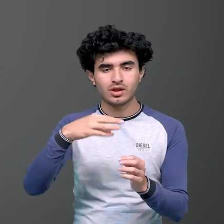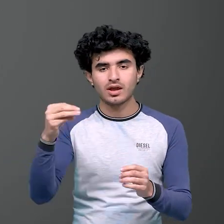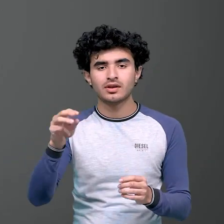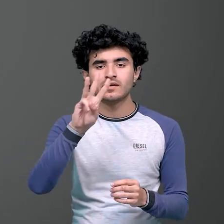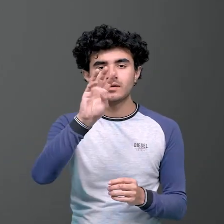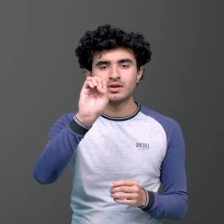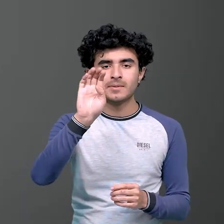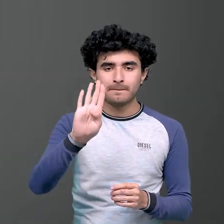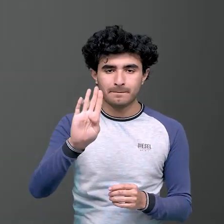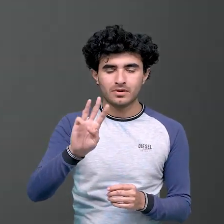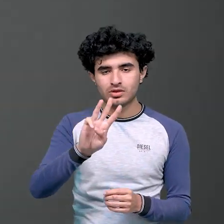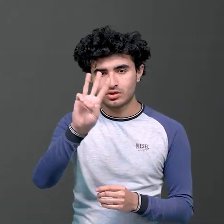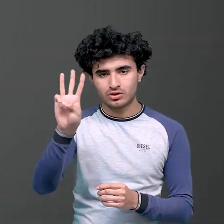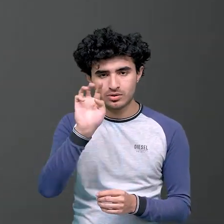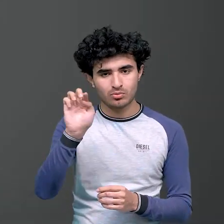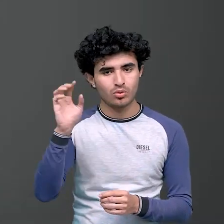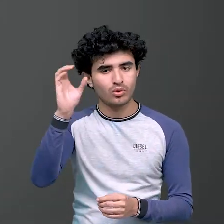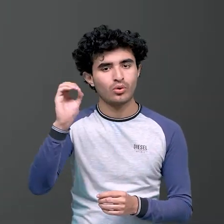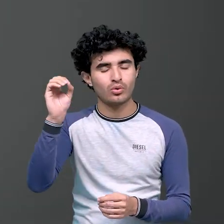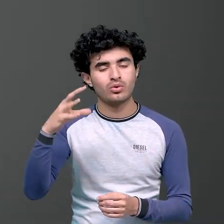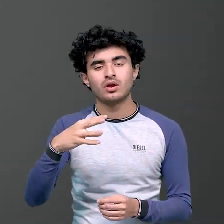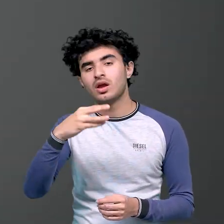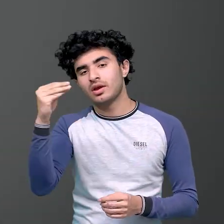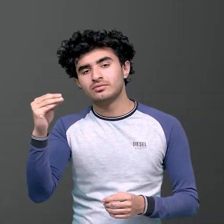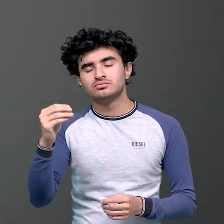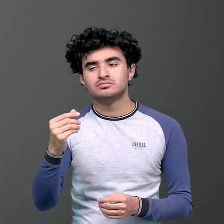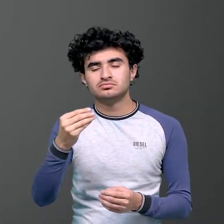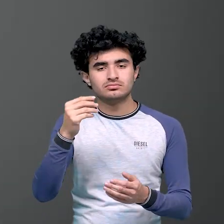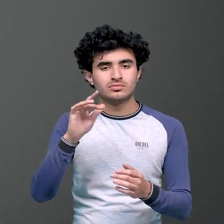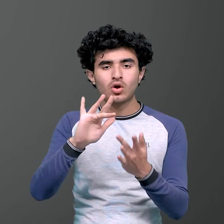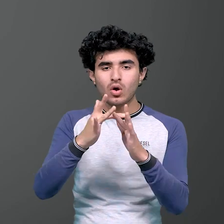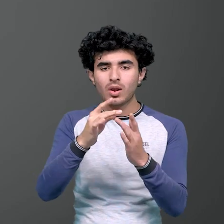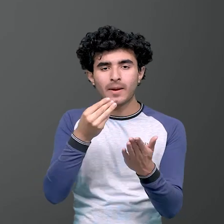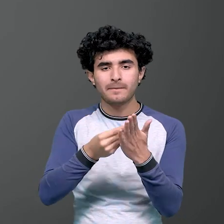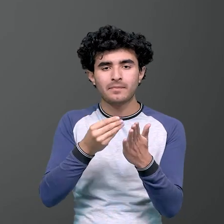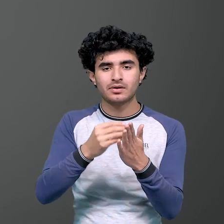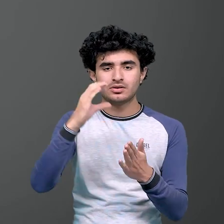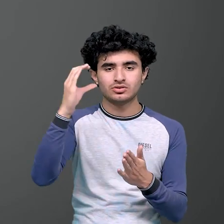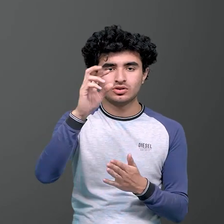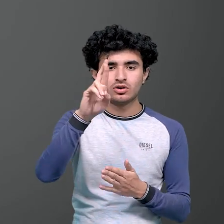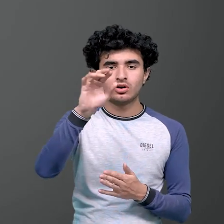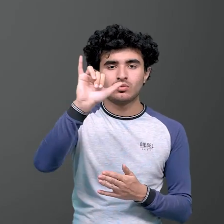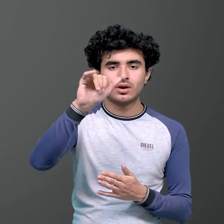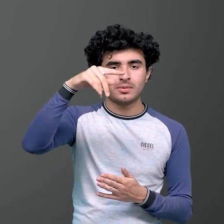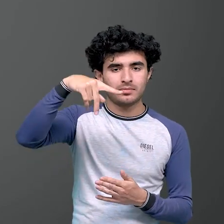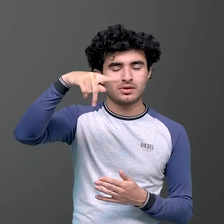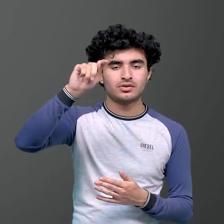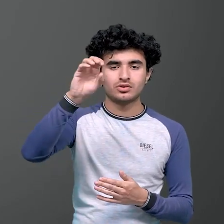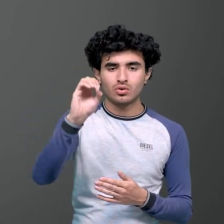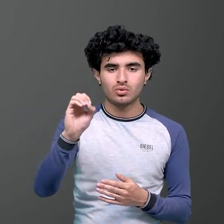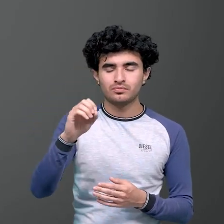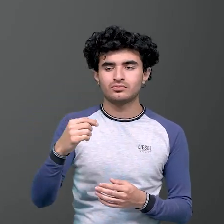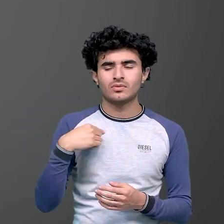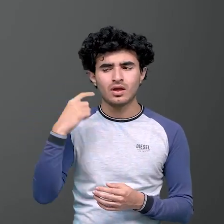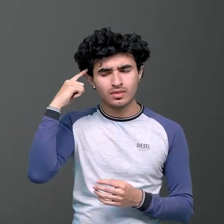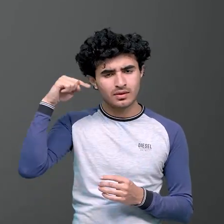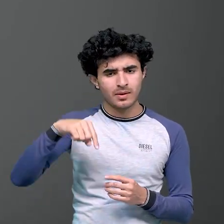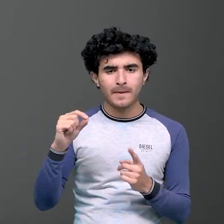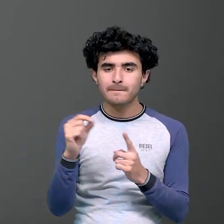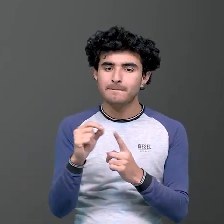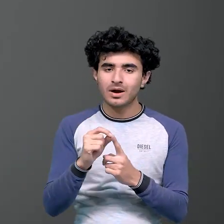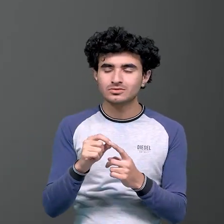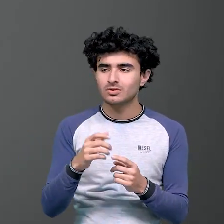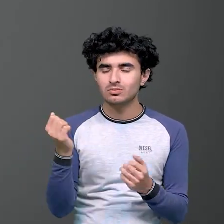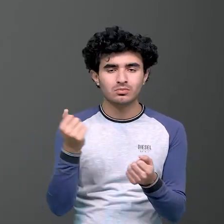and Web 3.0. So I feel that in Pakistan, there's not a lot of awareness when it comes to